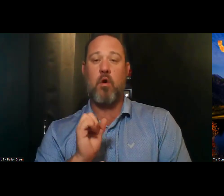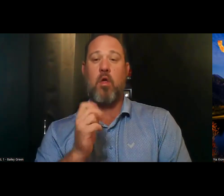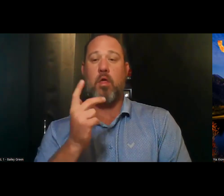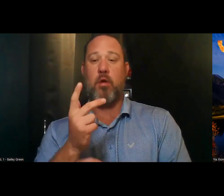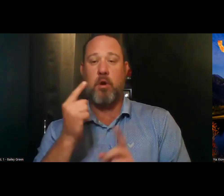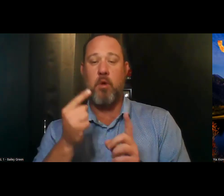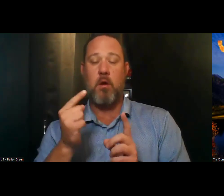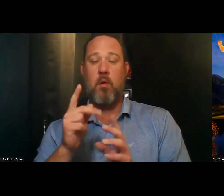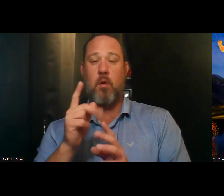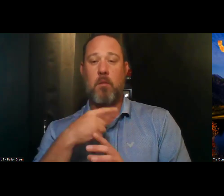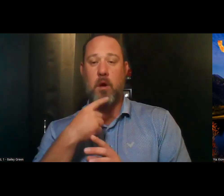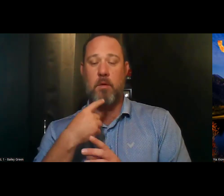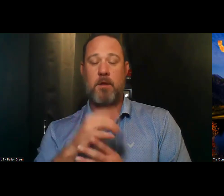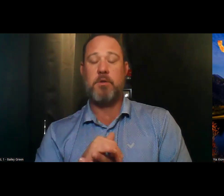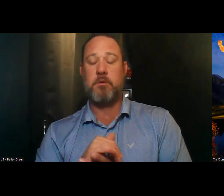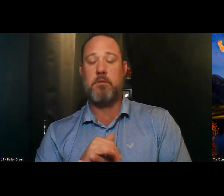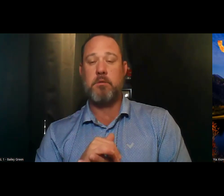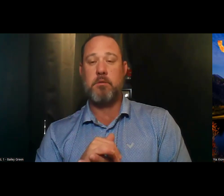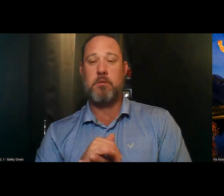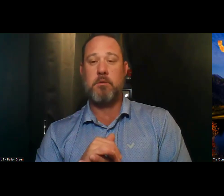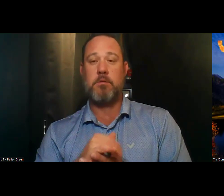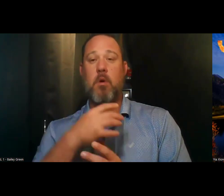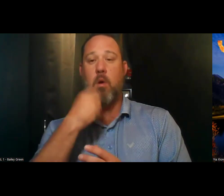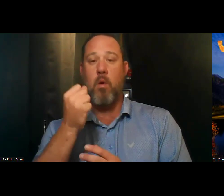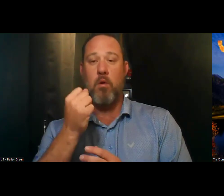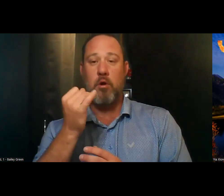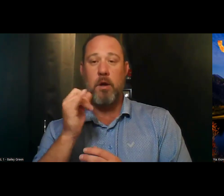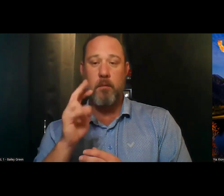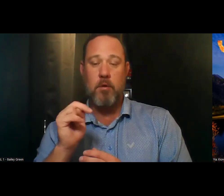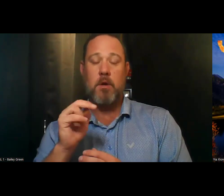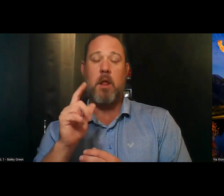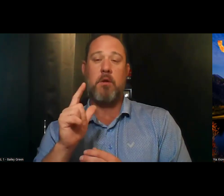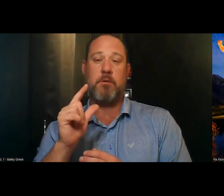priority populations. So we mentioned older immigrants, the